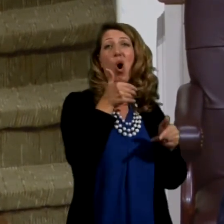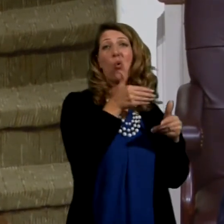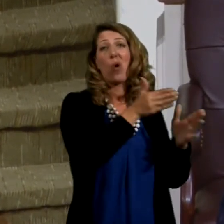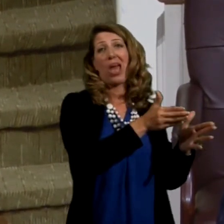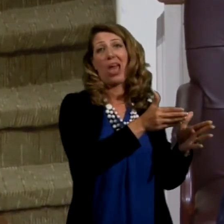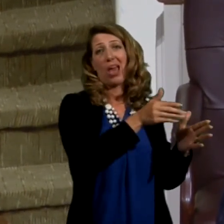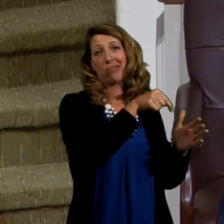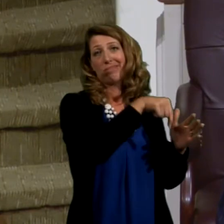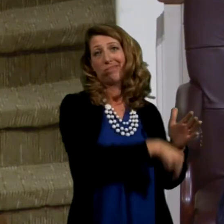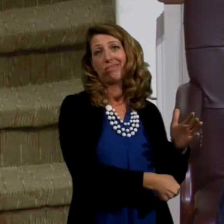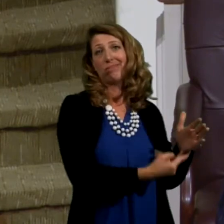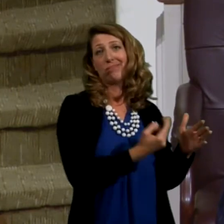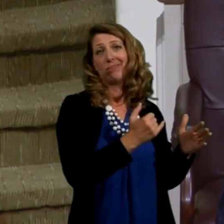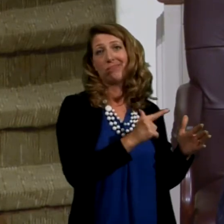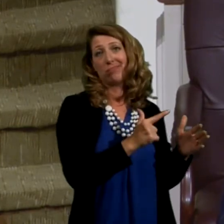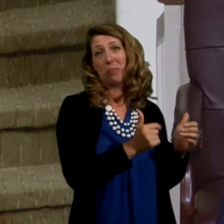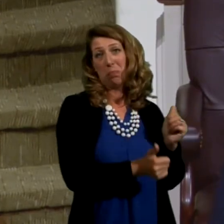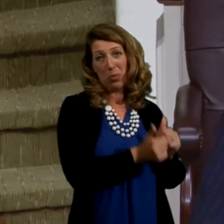a handbasket.